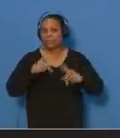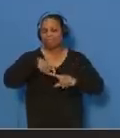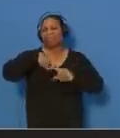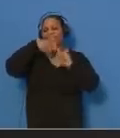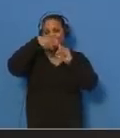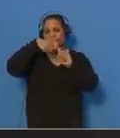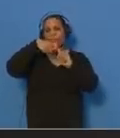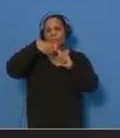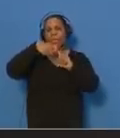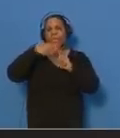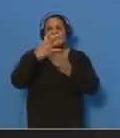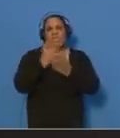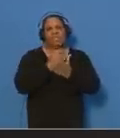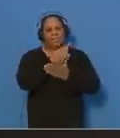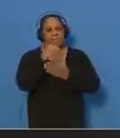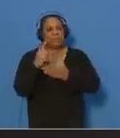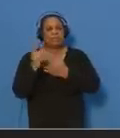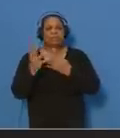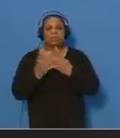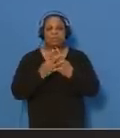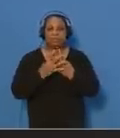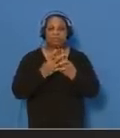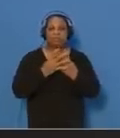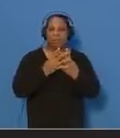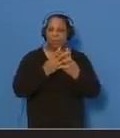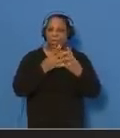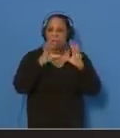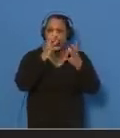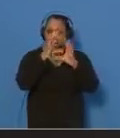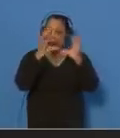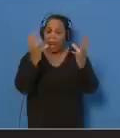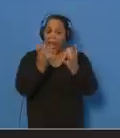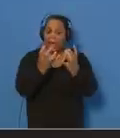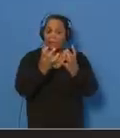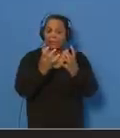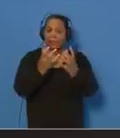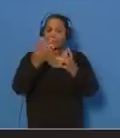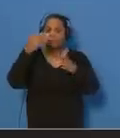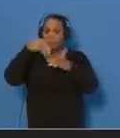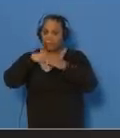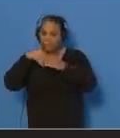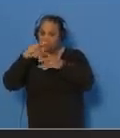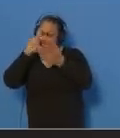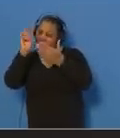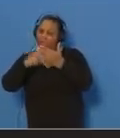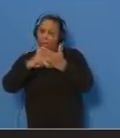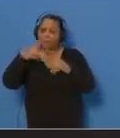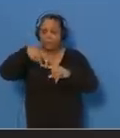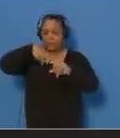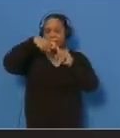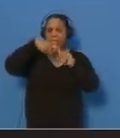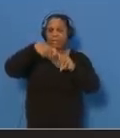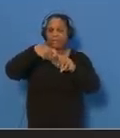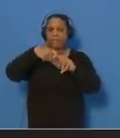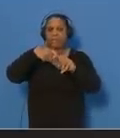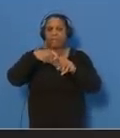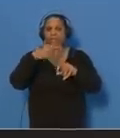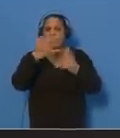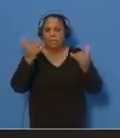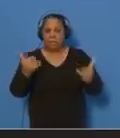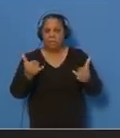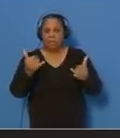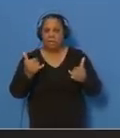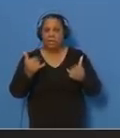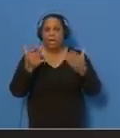suspended. Some of the inmate classes and programs have also been suspended. Corrections civilian staff are